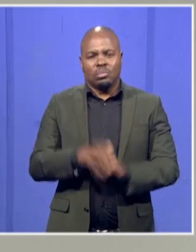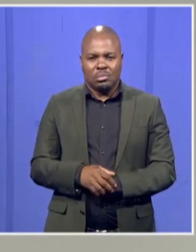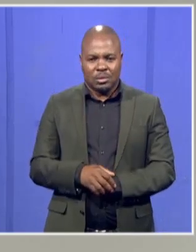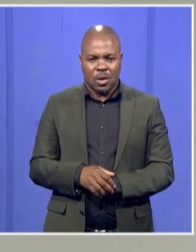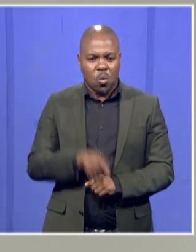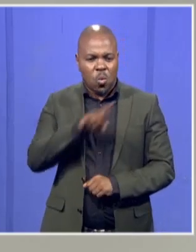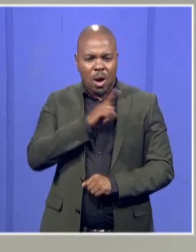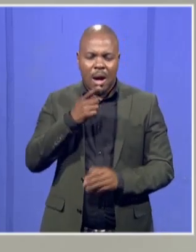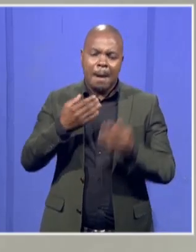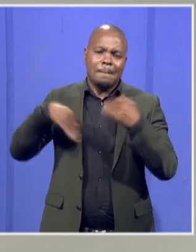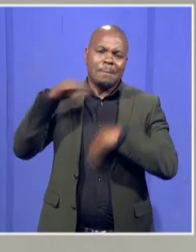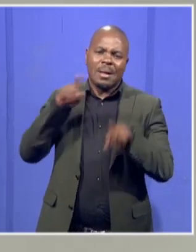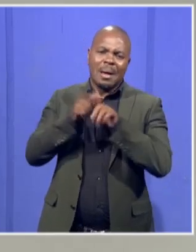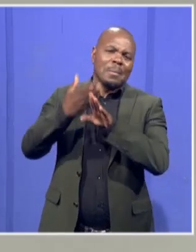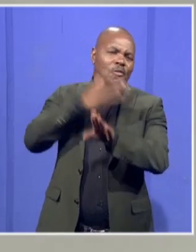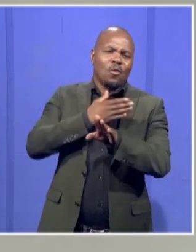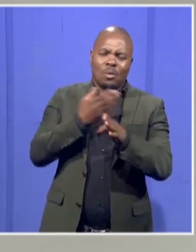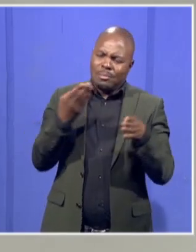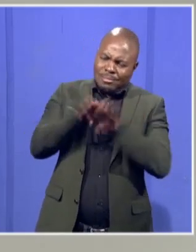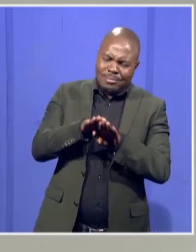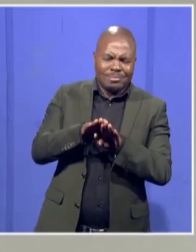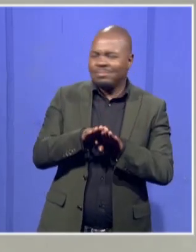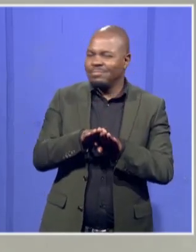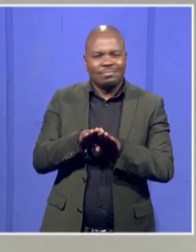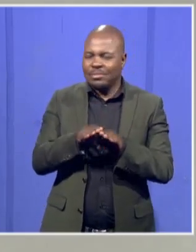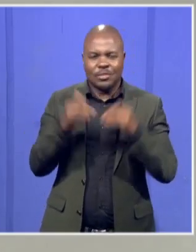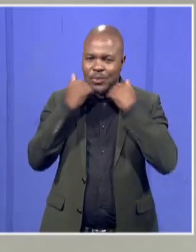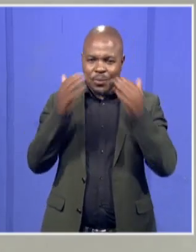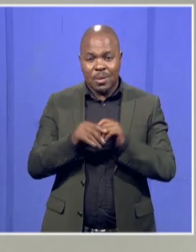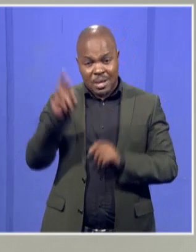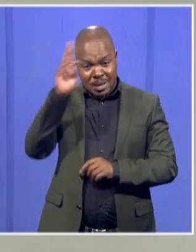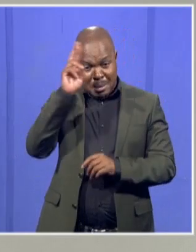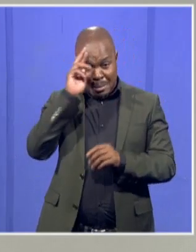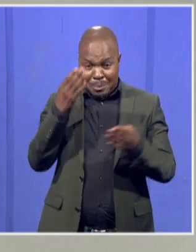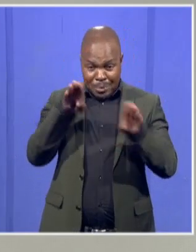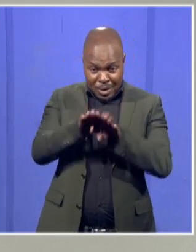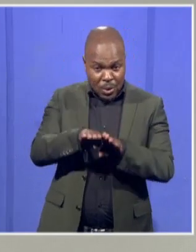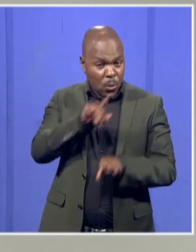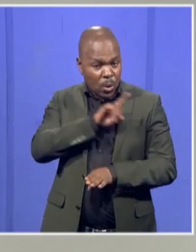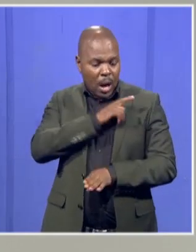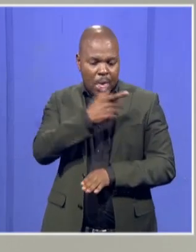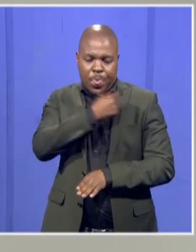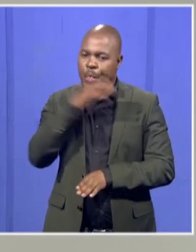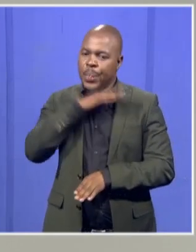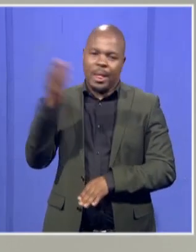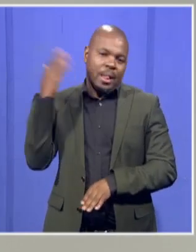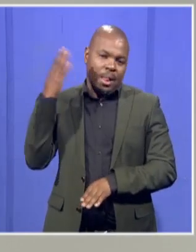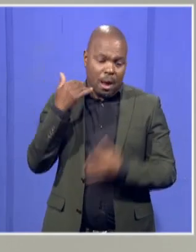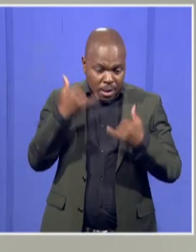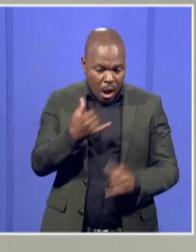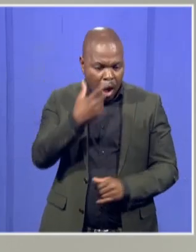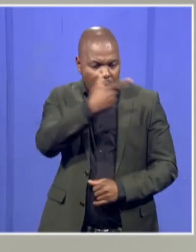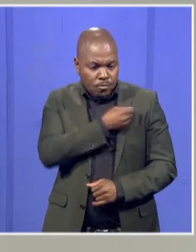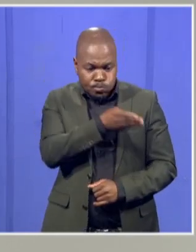to go back ever to have lockdowns in the country. You remember the lockdowns were just because we did not have vaccines. Now that we have